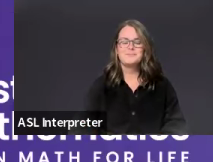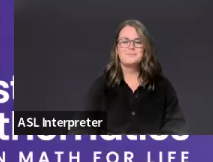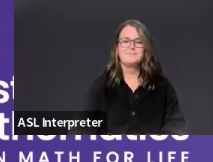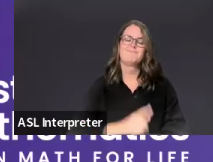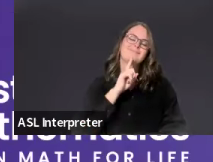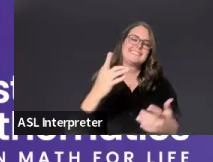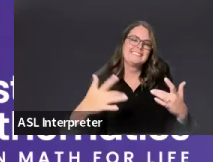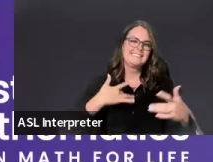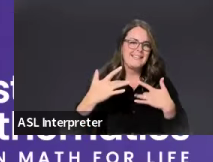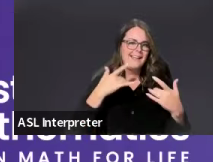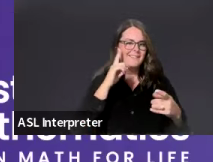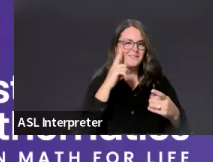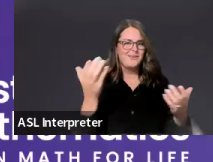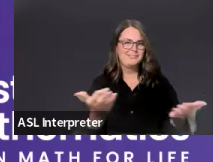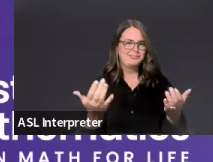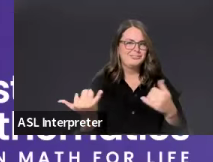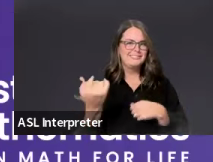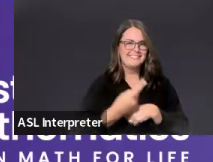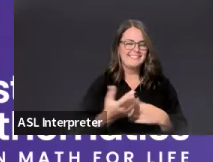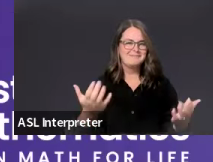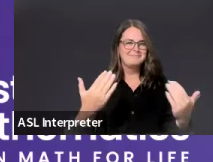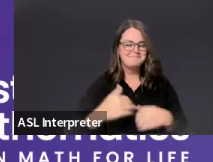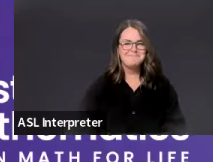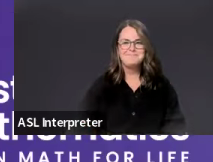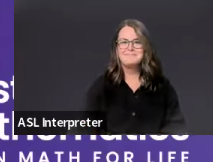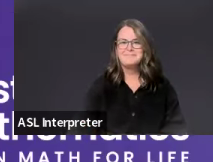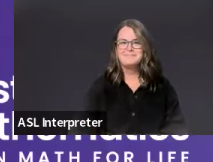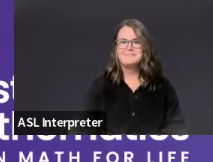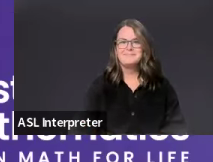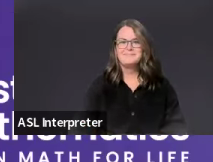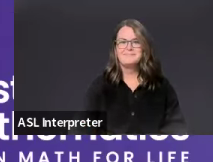Very excited to have everybody here today.